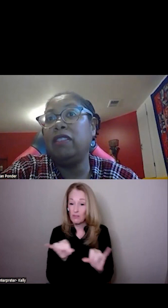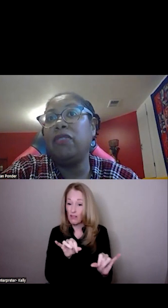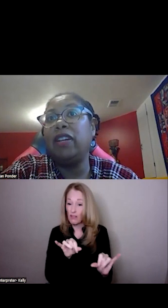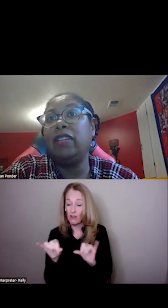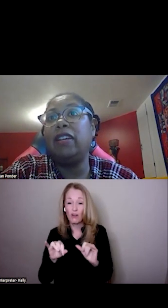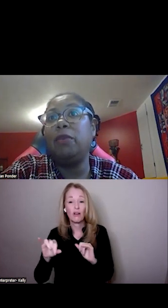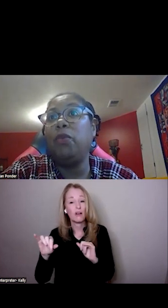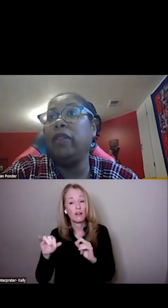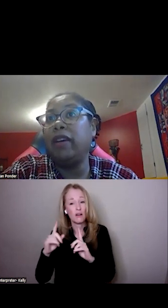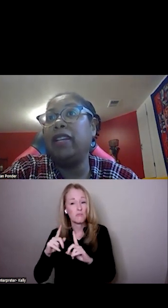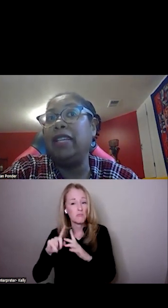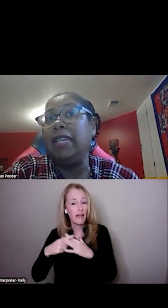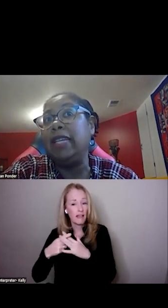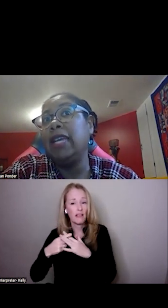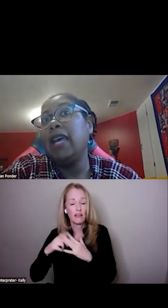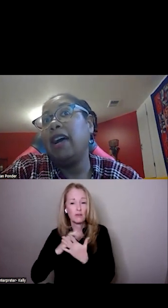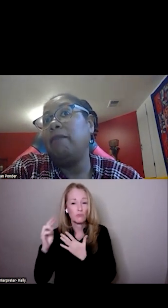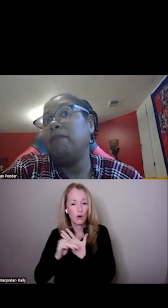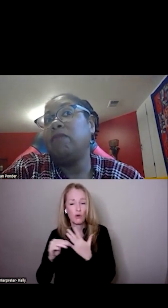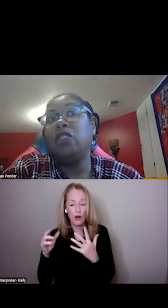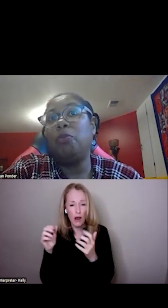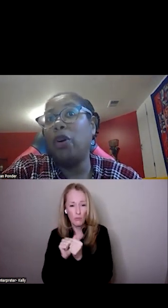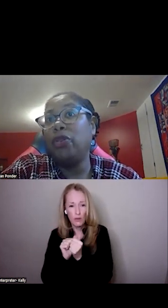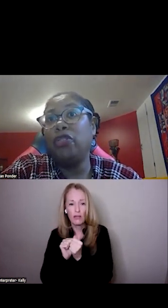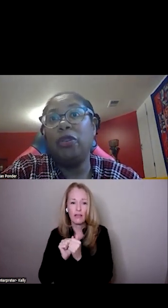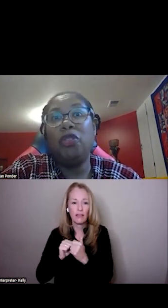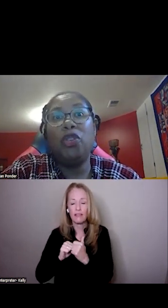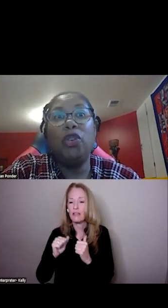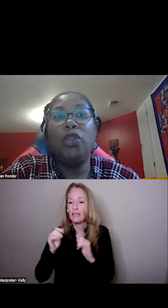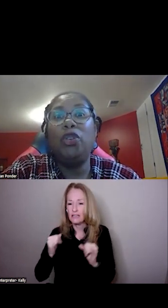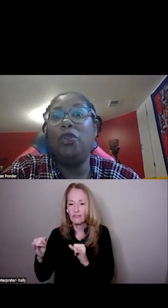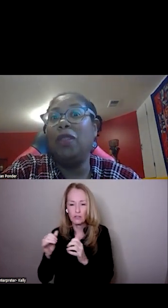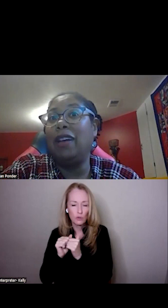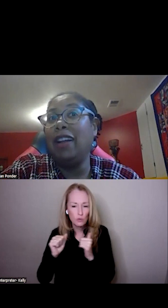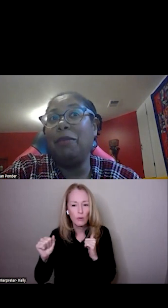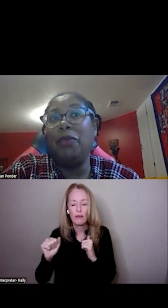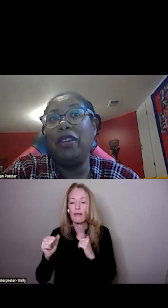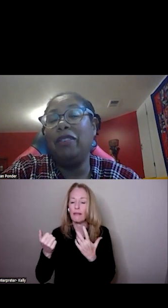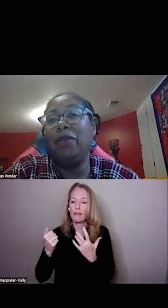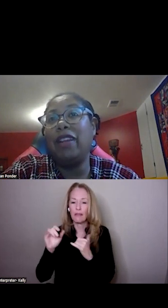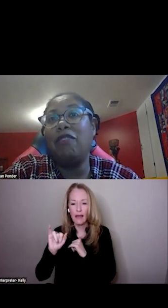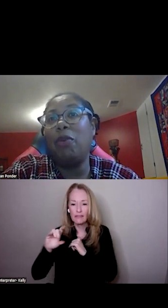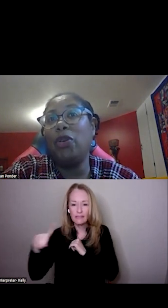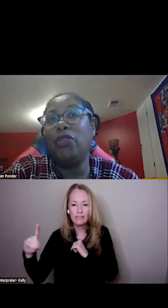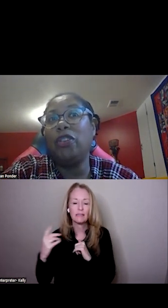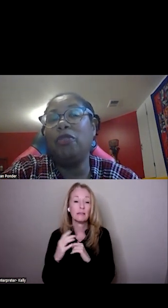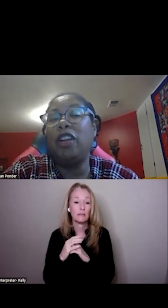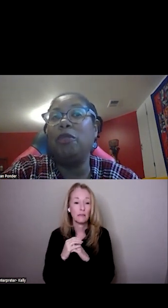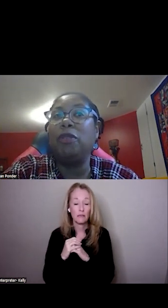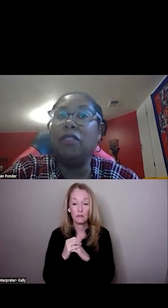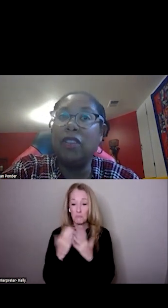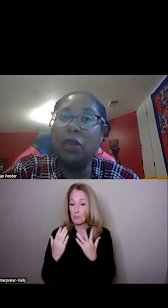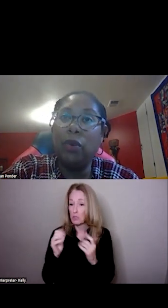who identify with IDD. Such partnerships could do a lot. I mean, we could have